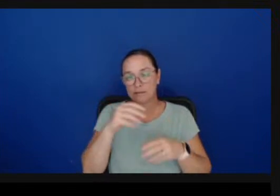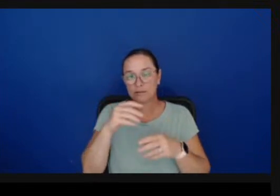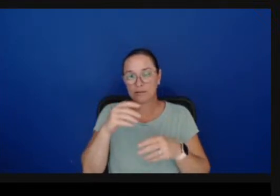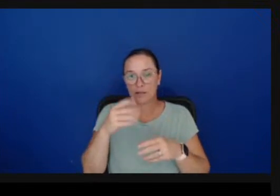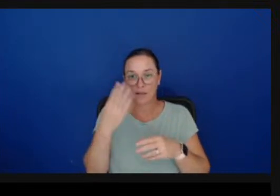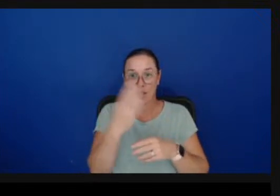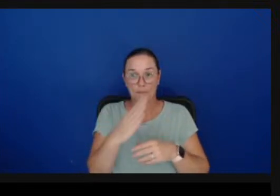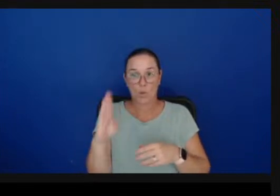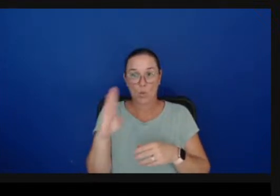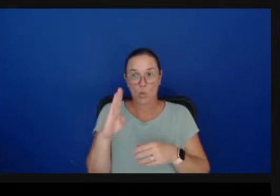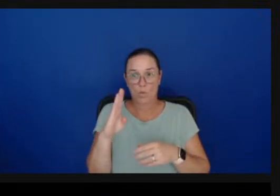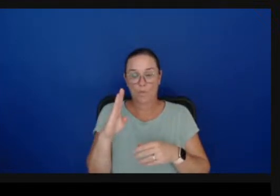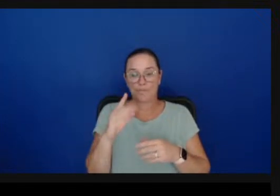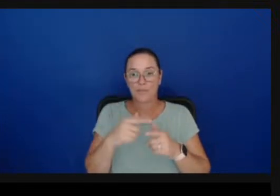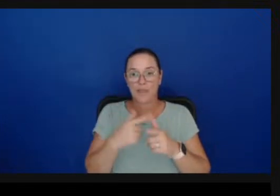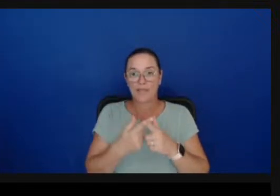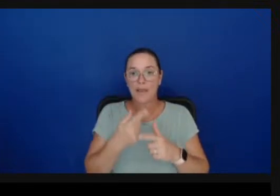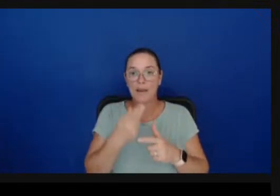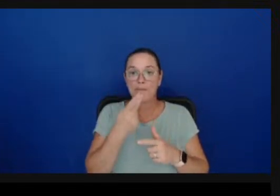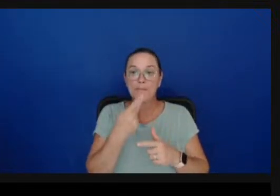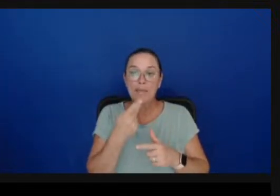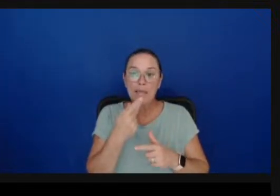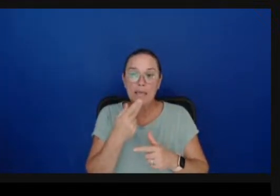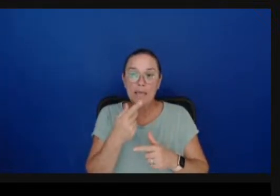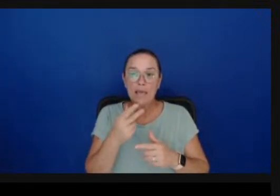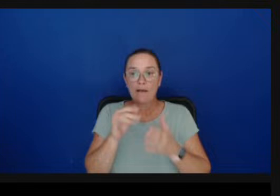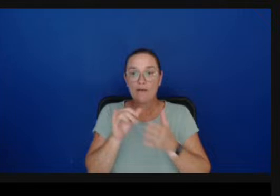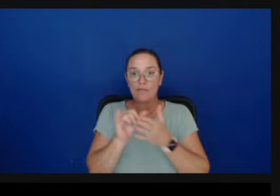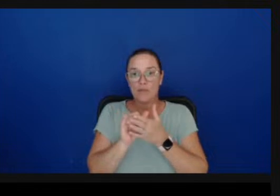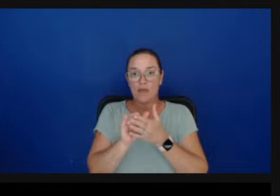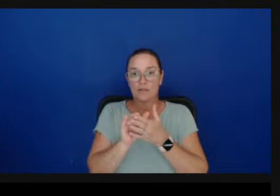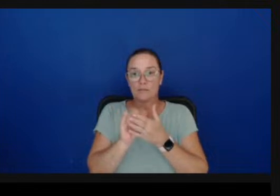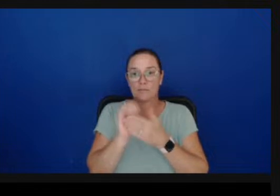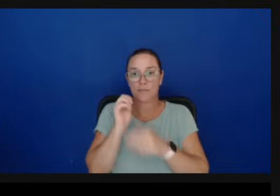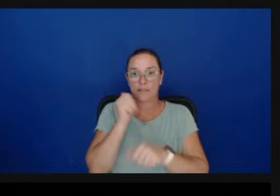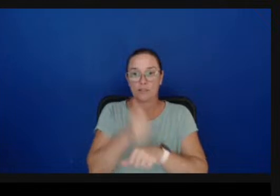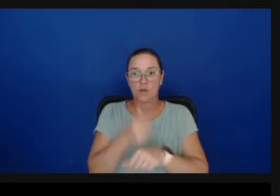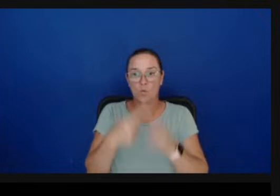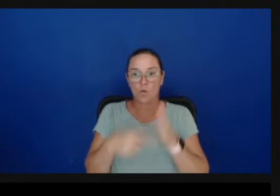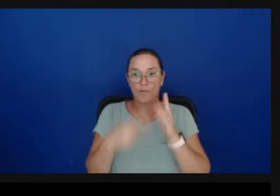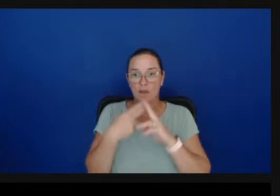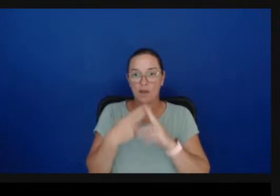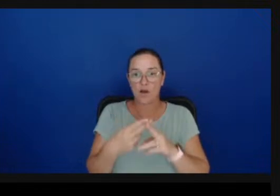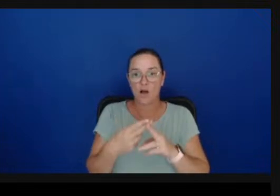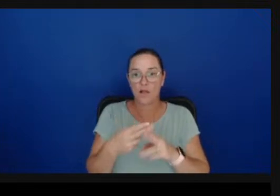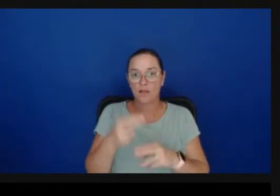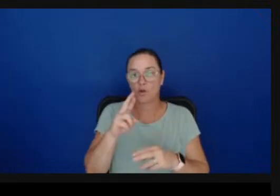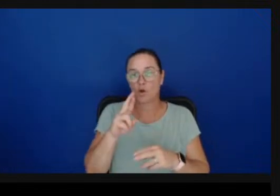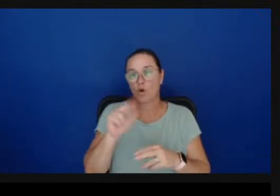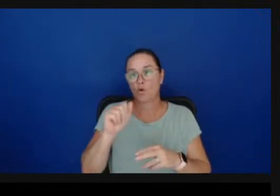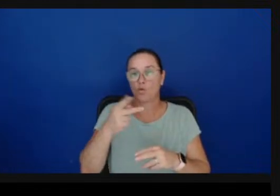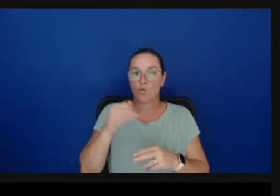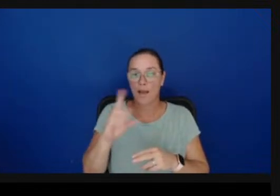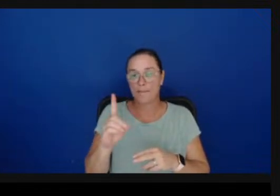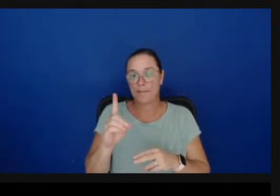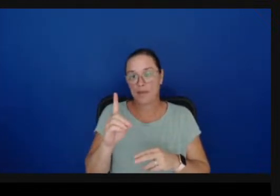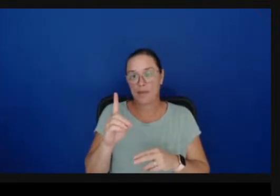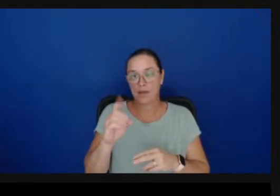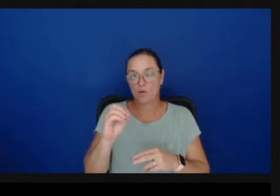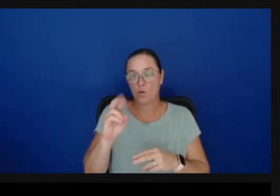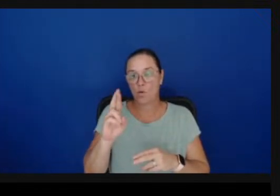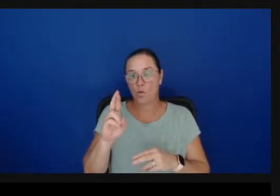changed. And the ones in pink, magenta, those are the ones based on what they call the rapid orbits. So those are the ones still subject to